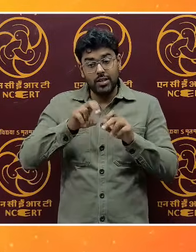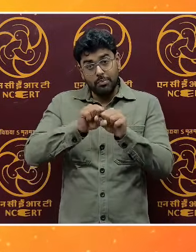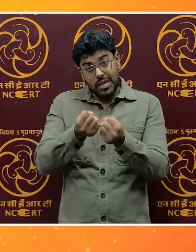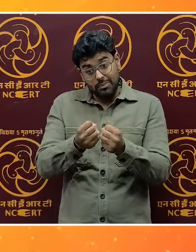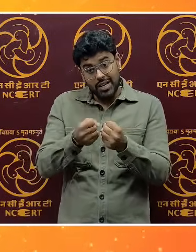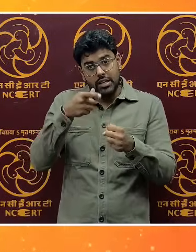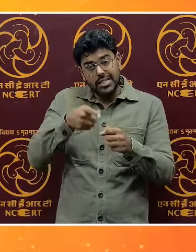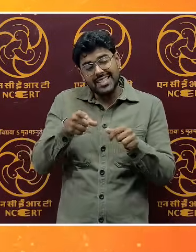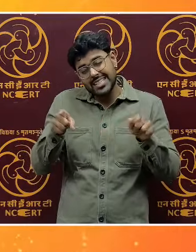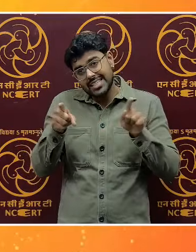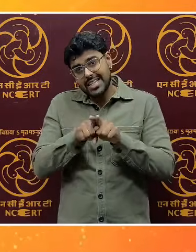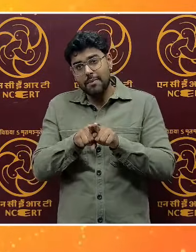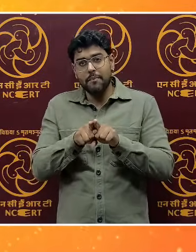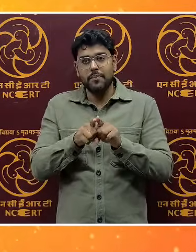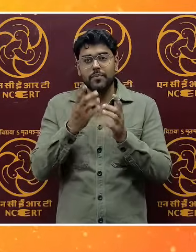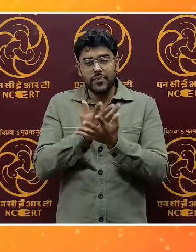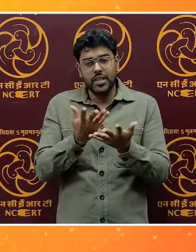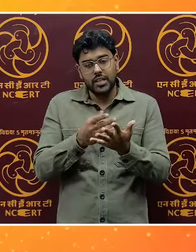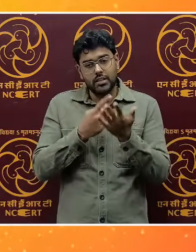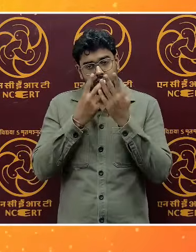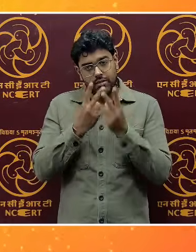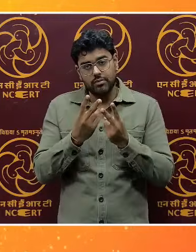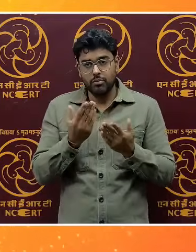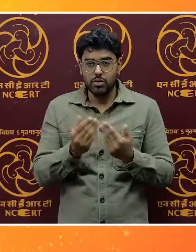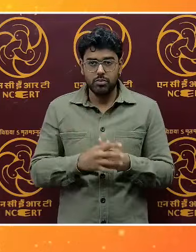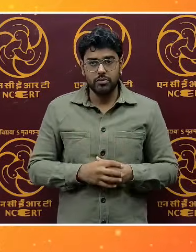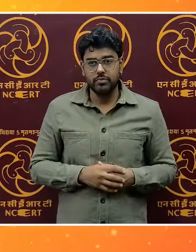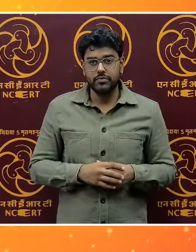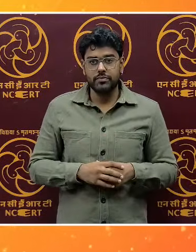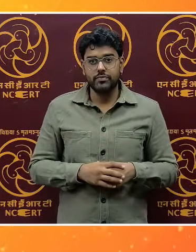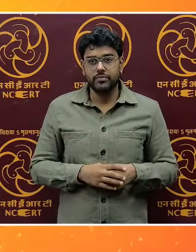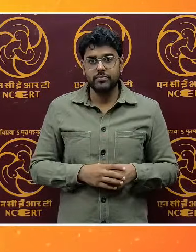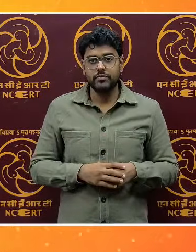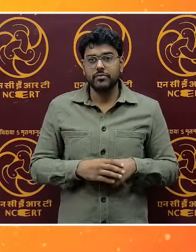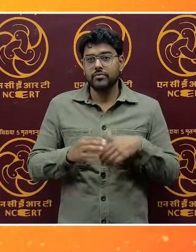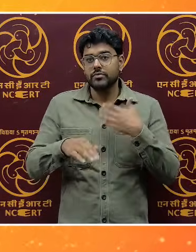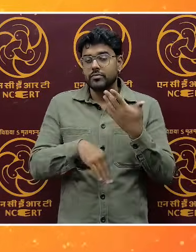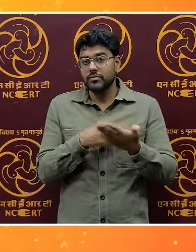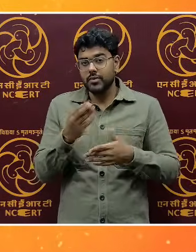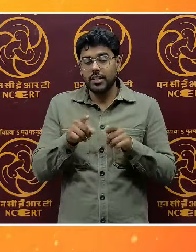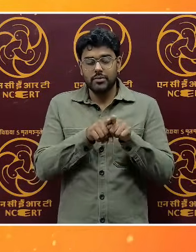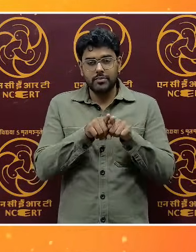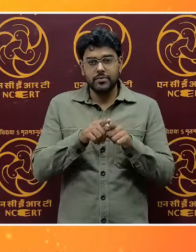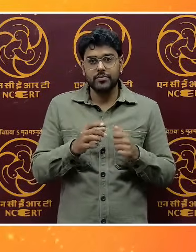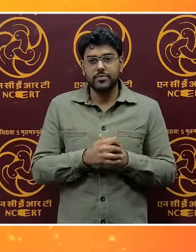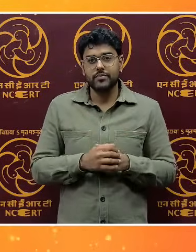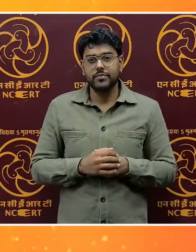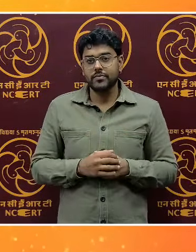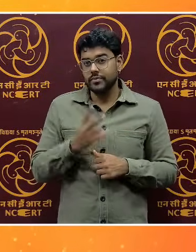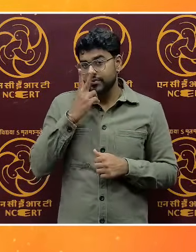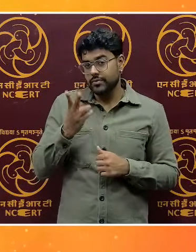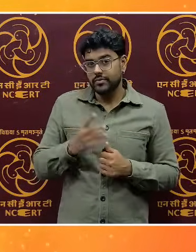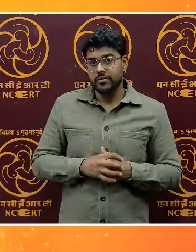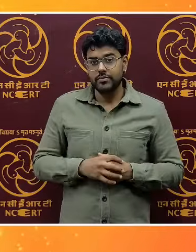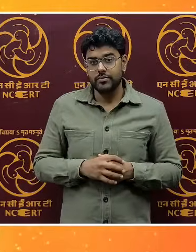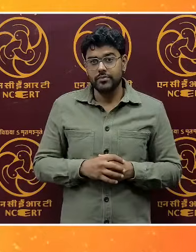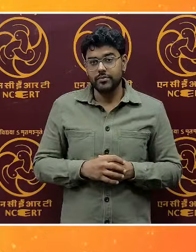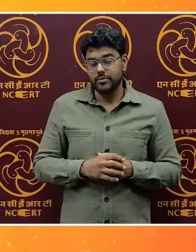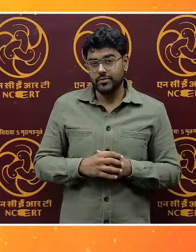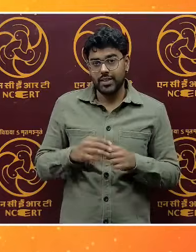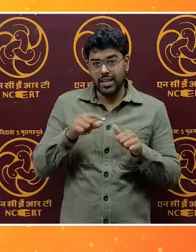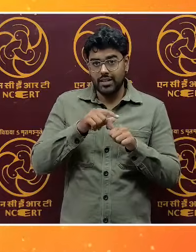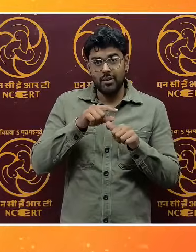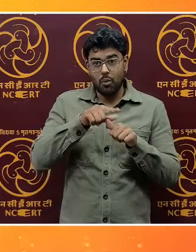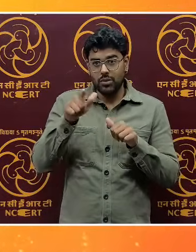the same formula as Fe only. Next examples we have seen, right? These all are the